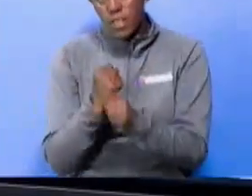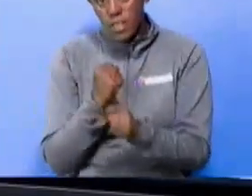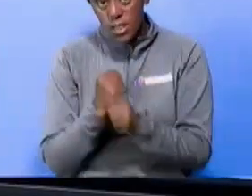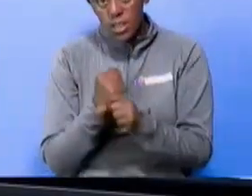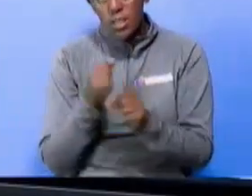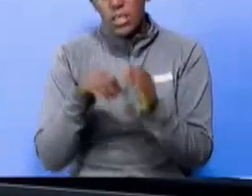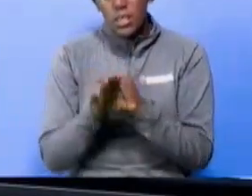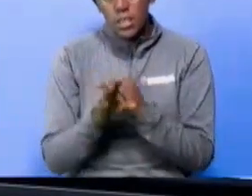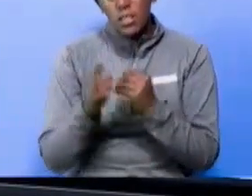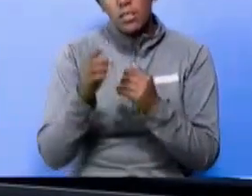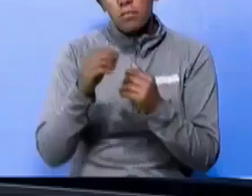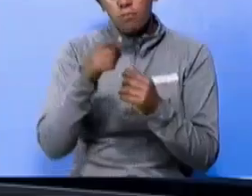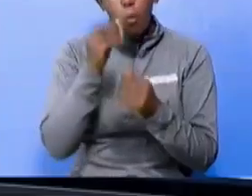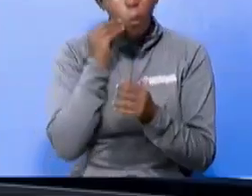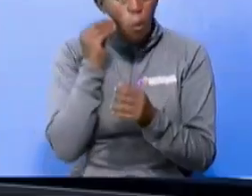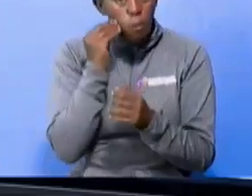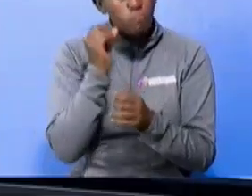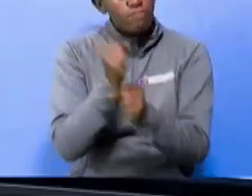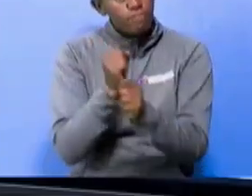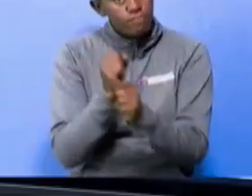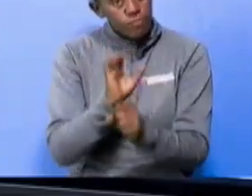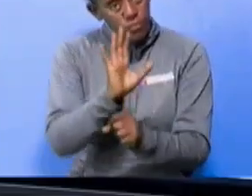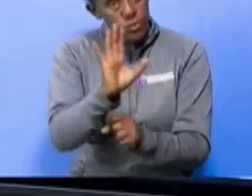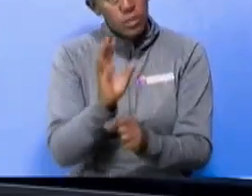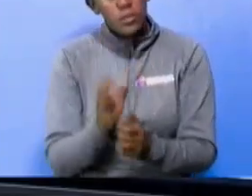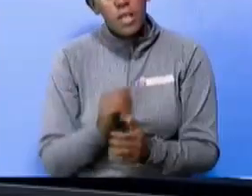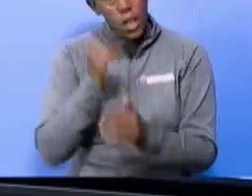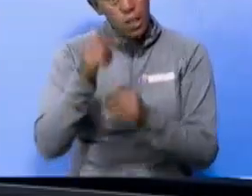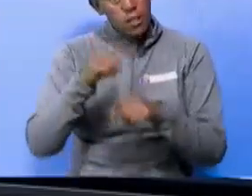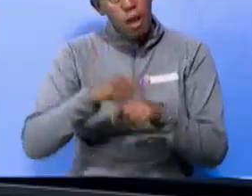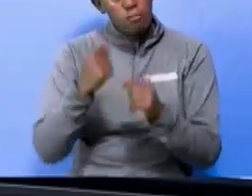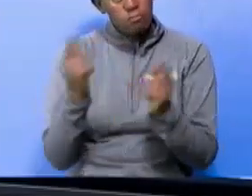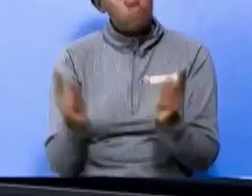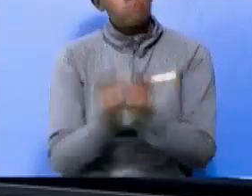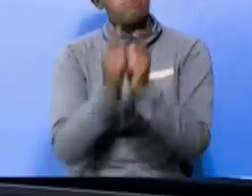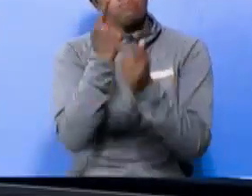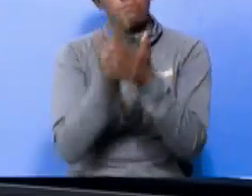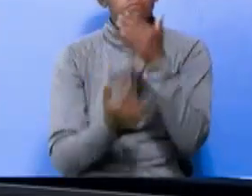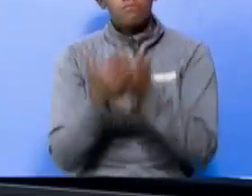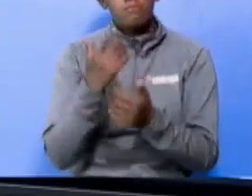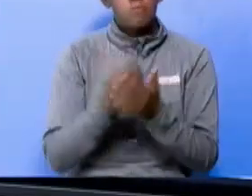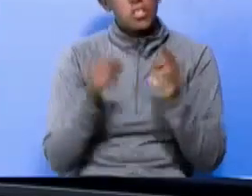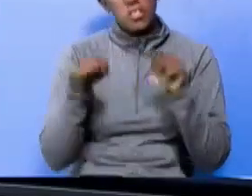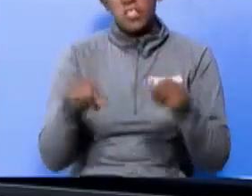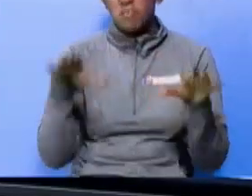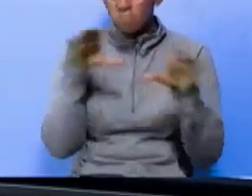in the coming section at home, and we'll discuss it next time. That's all we have for